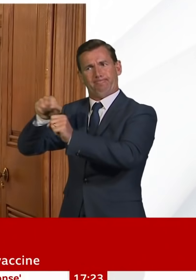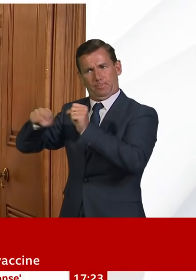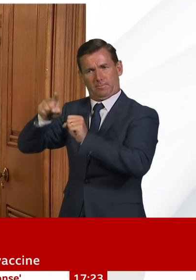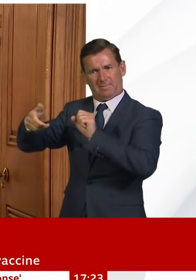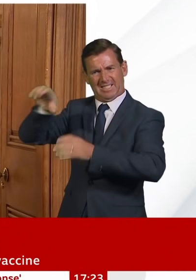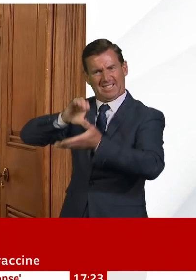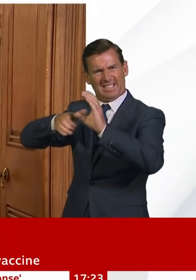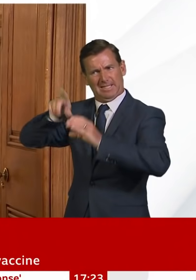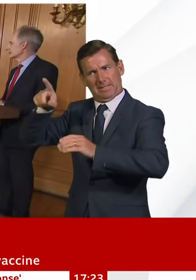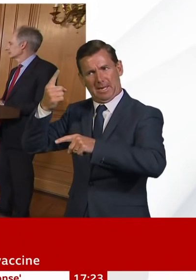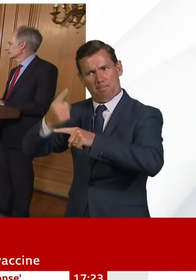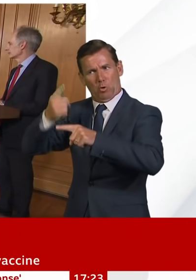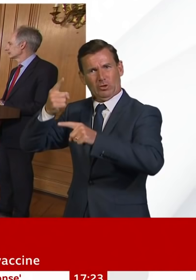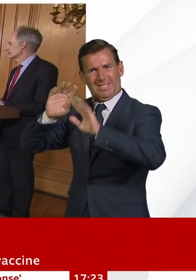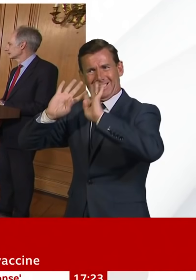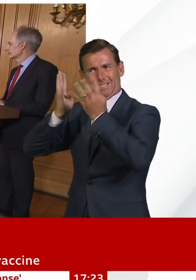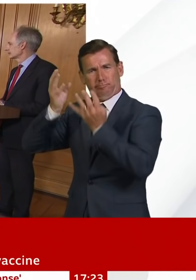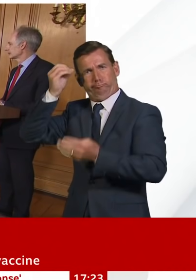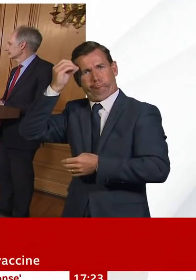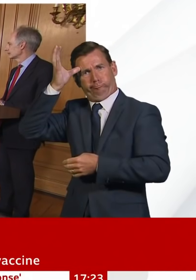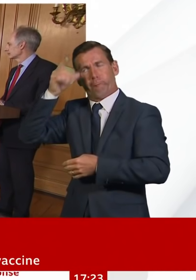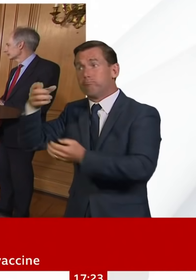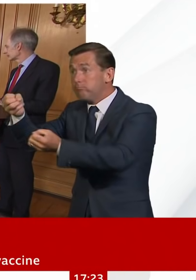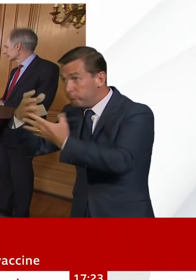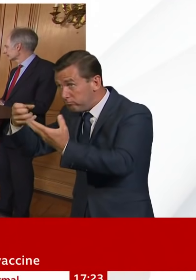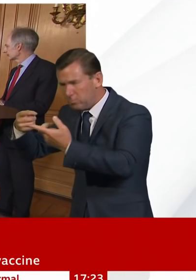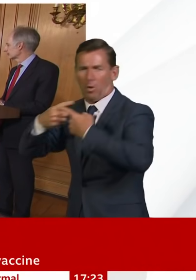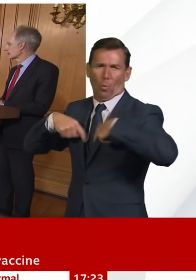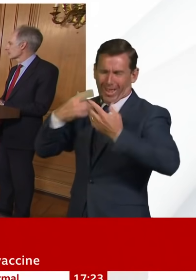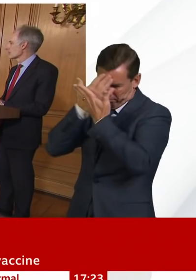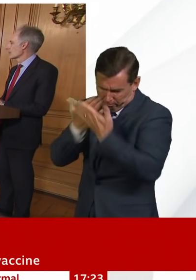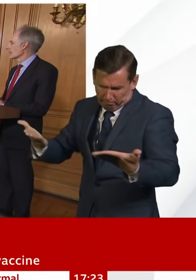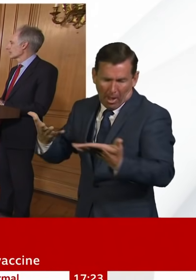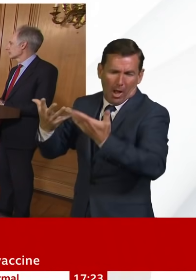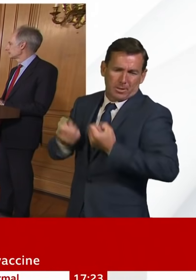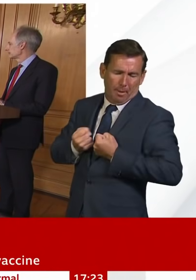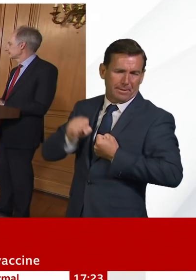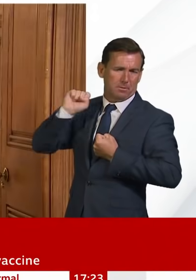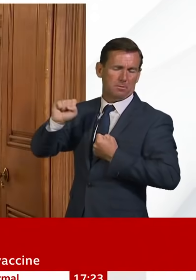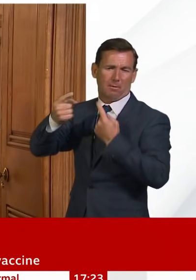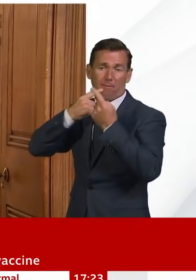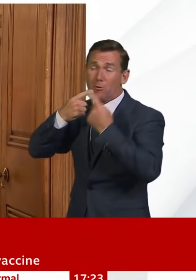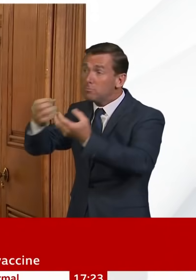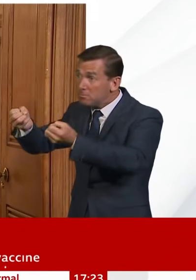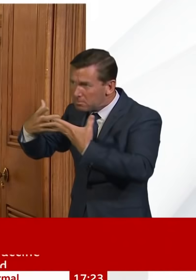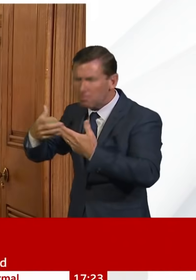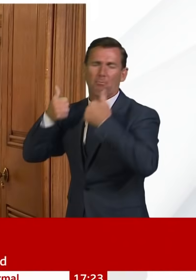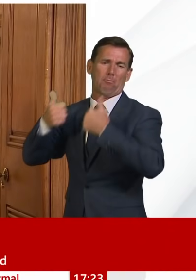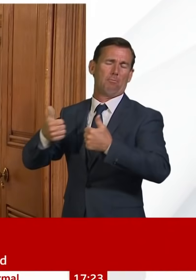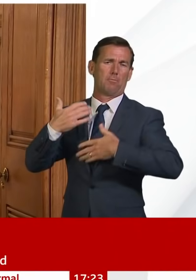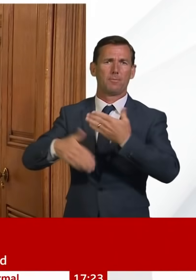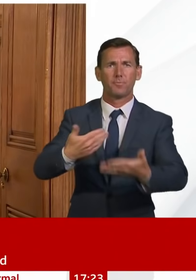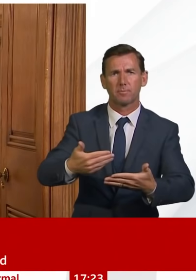and then to ministers making decisions based on the science as always. On the question